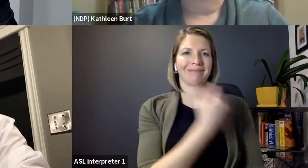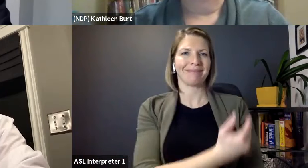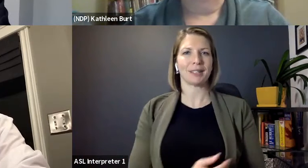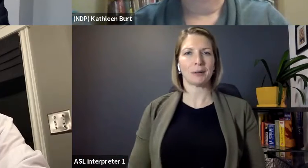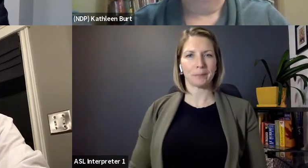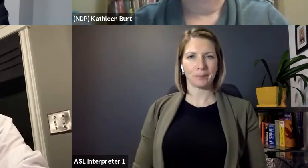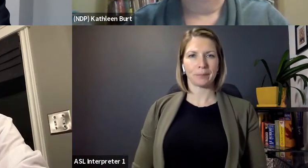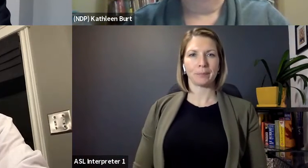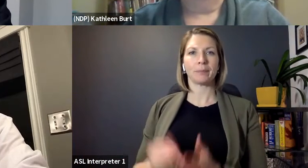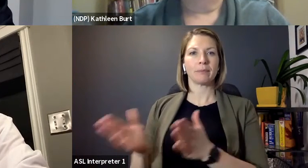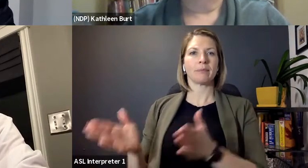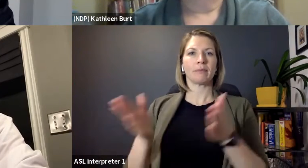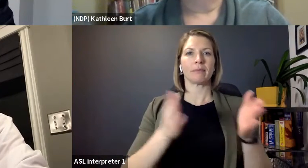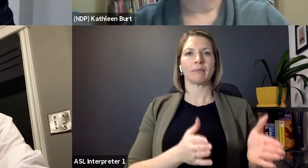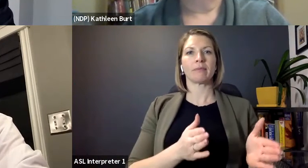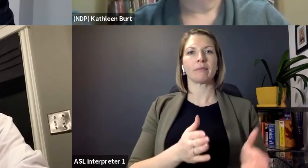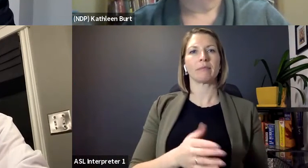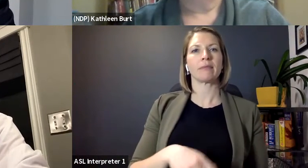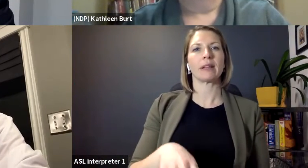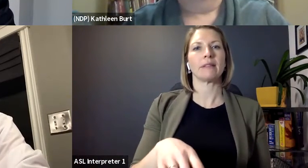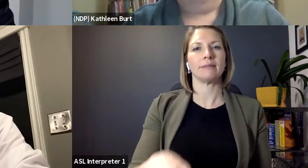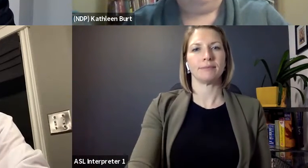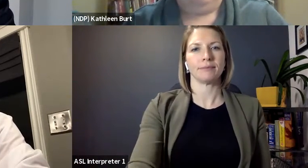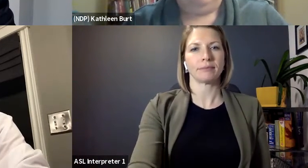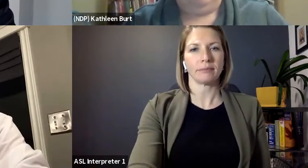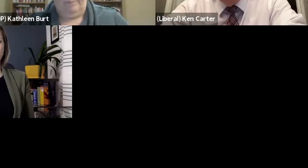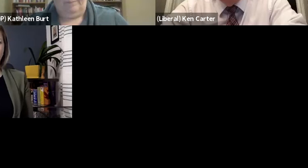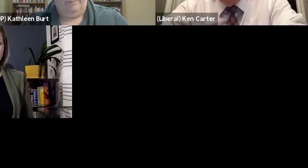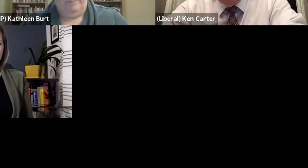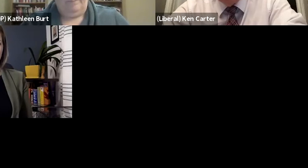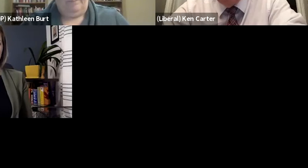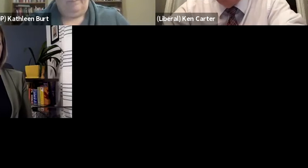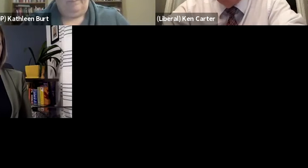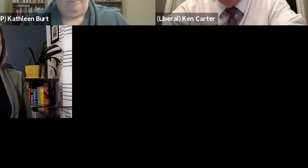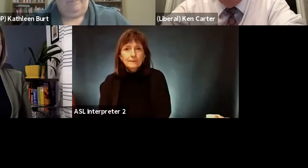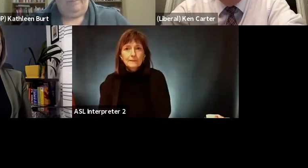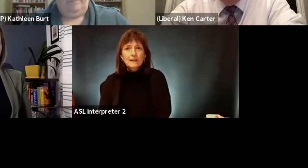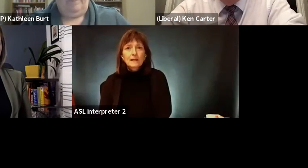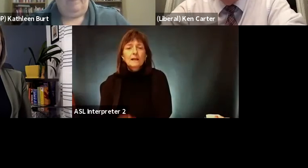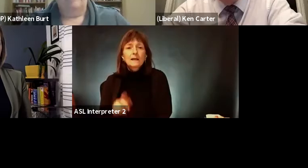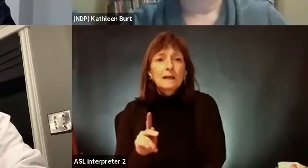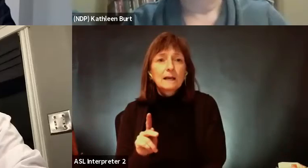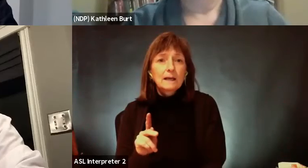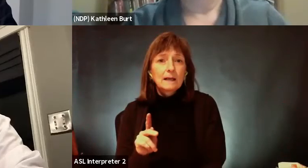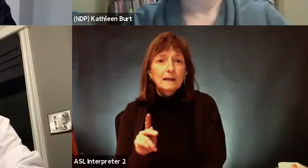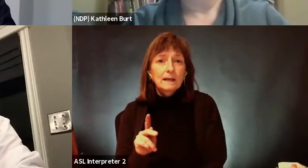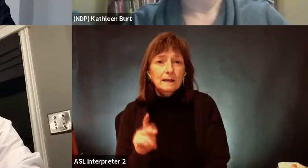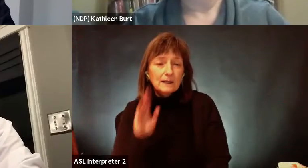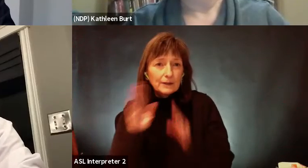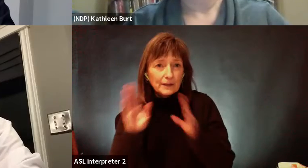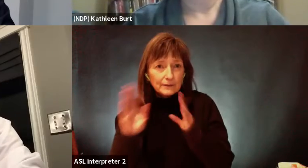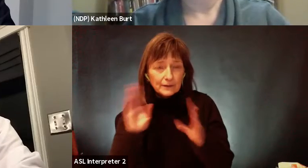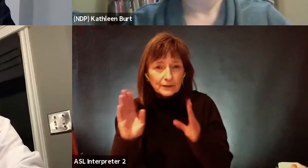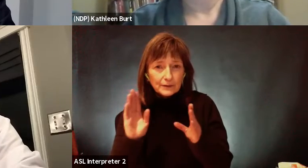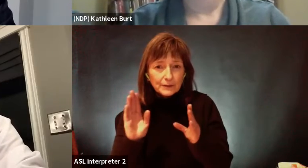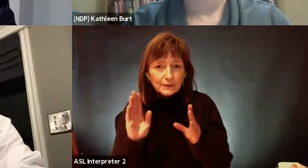Ken, your opening statement. You have 5 minutes. Thank you, Ian. And Kathleen, good evening to you, and it's great to share this